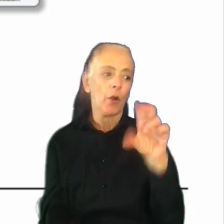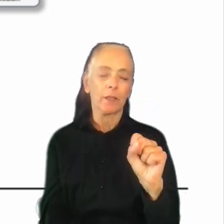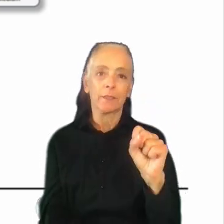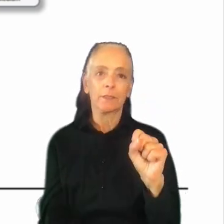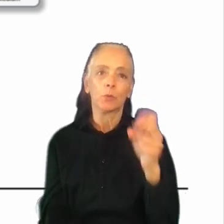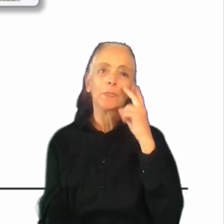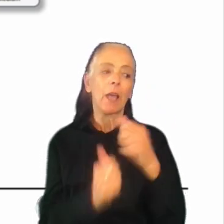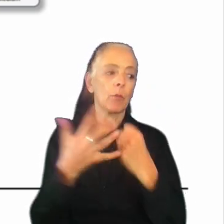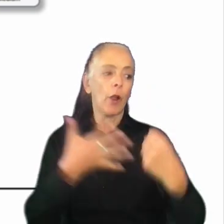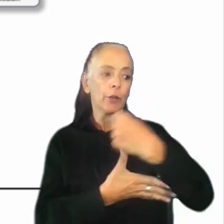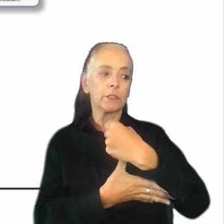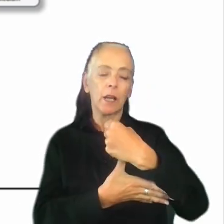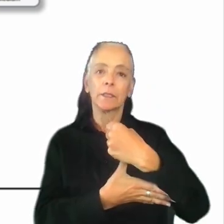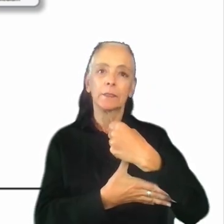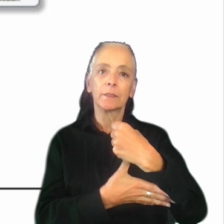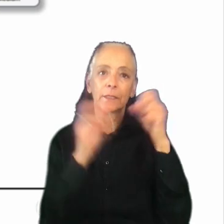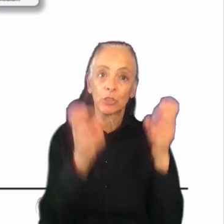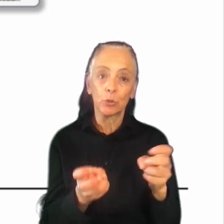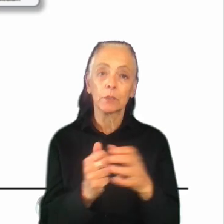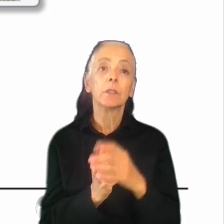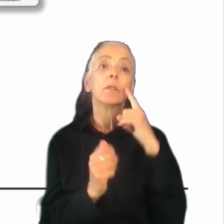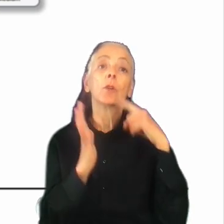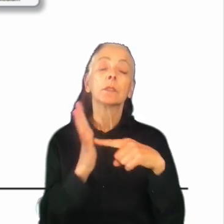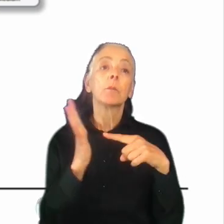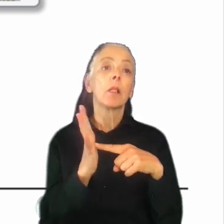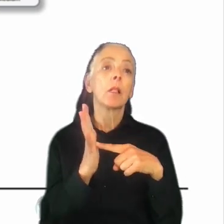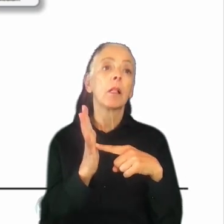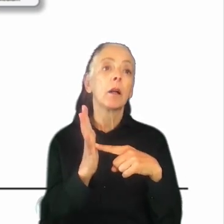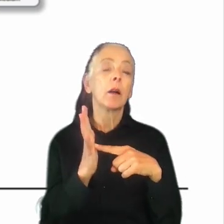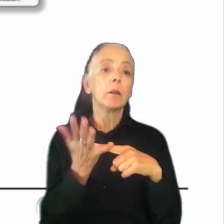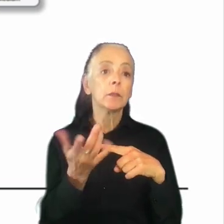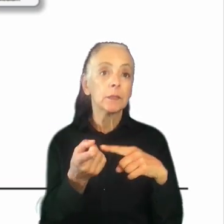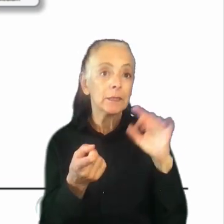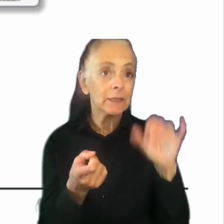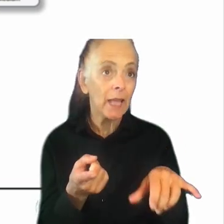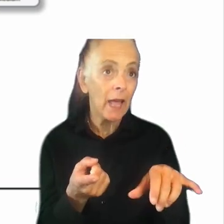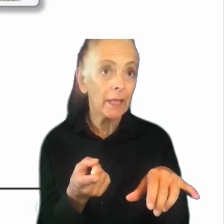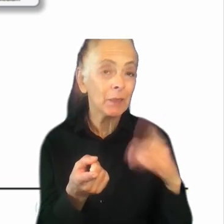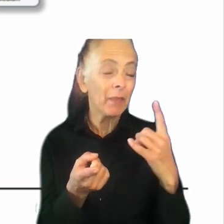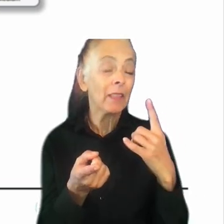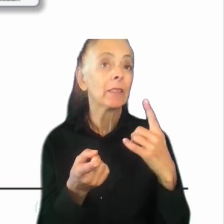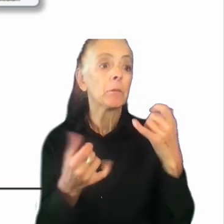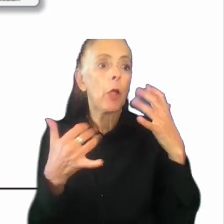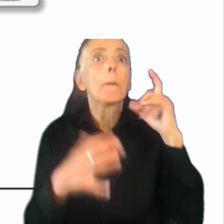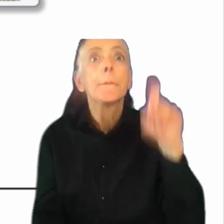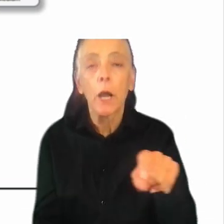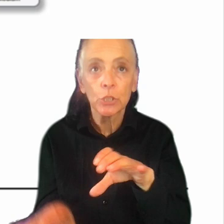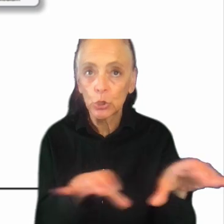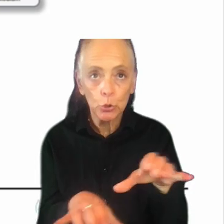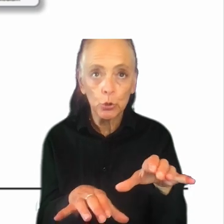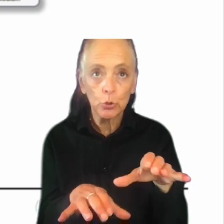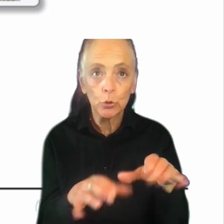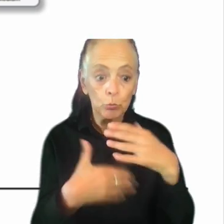usability issues it asks a number of questions such as does this occur in a red route is it a thing that the player has to do to progress